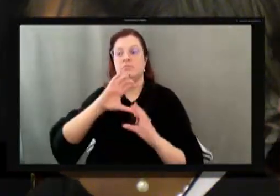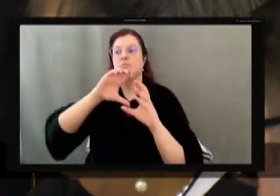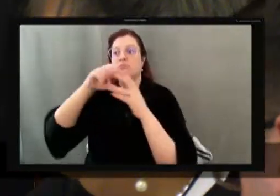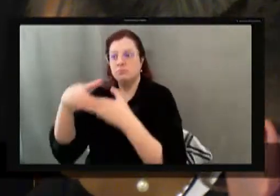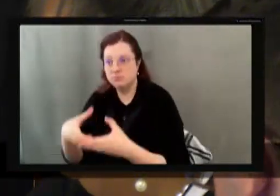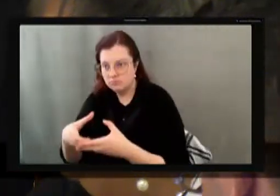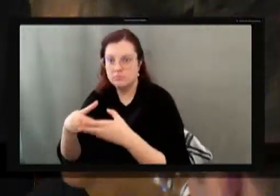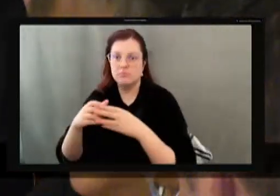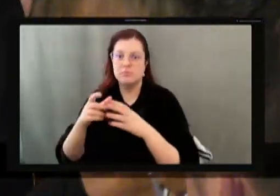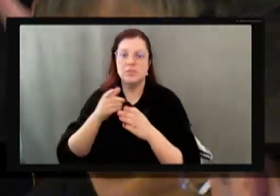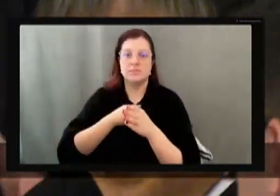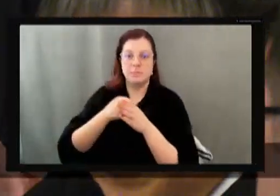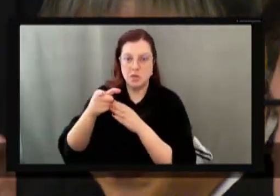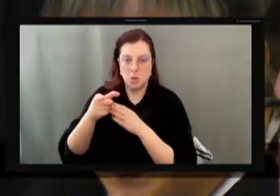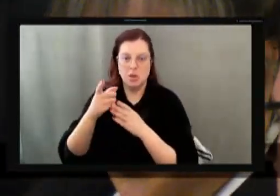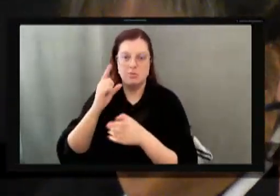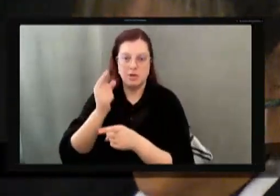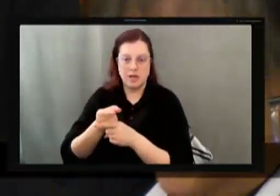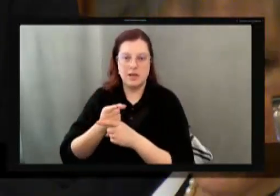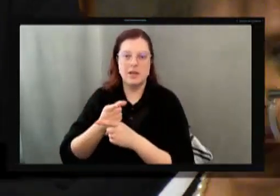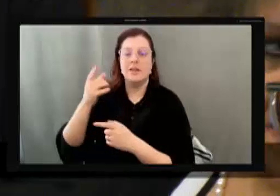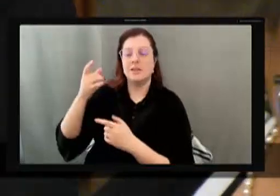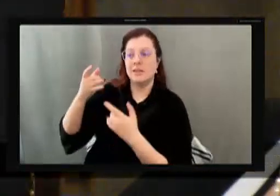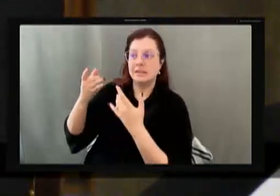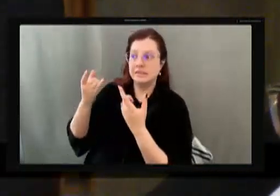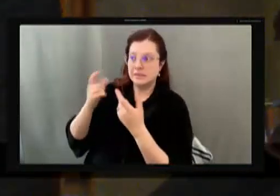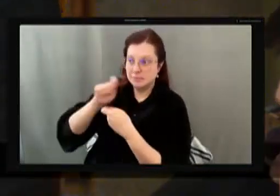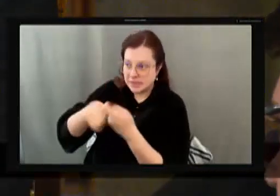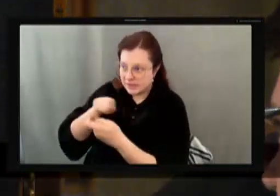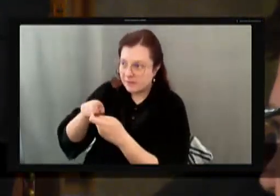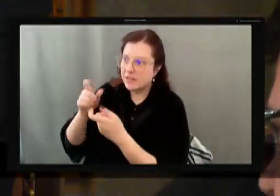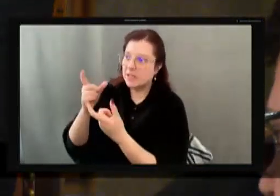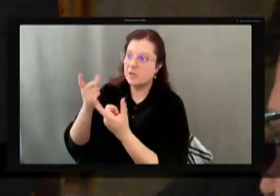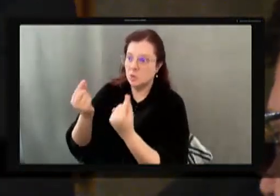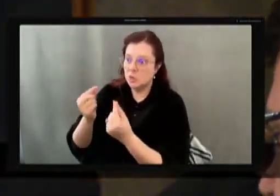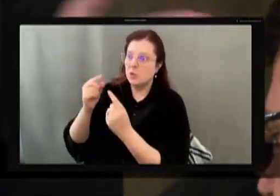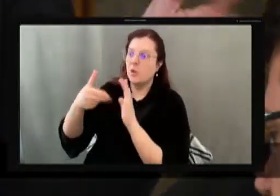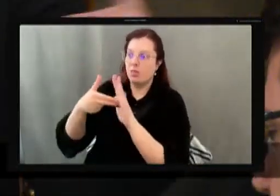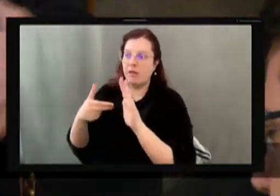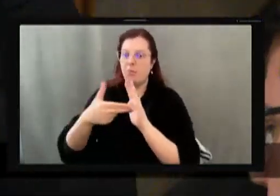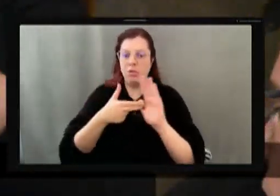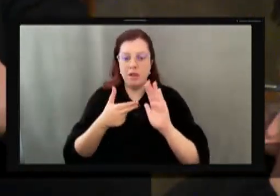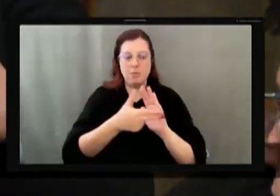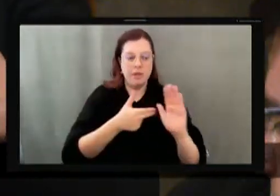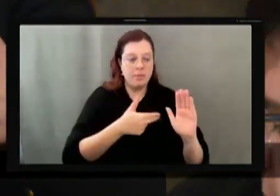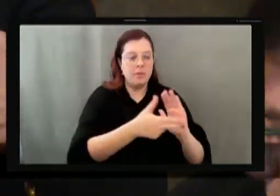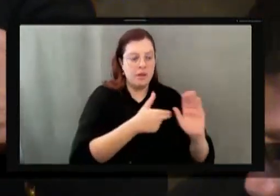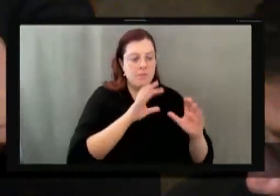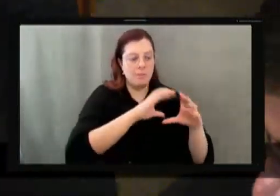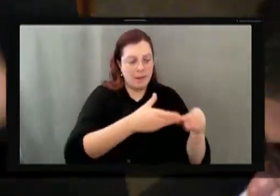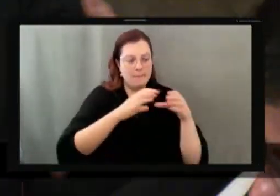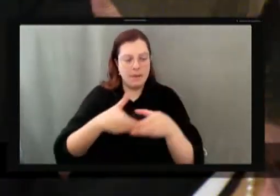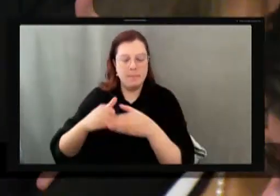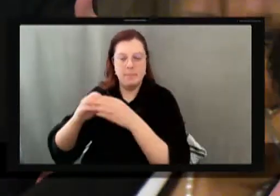who do this job, and there's folks who do this job, and there's folks who do this job, and